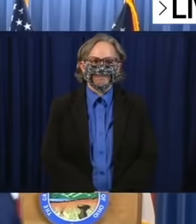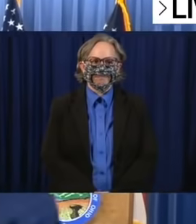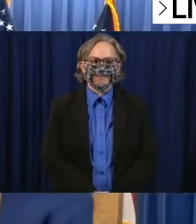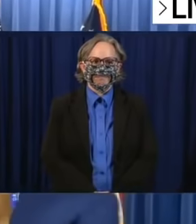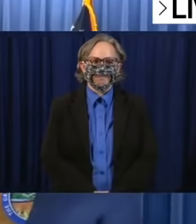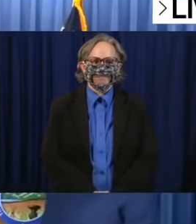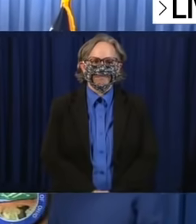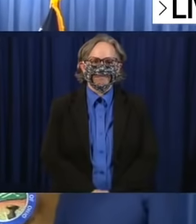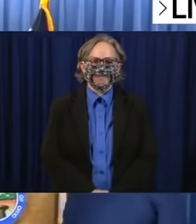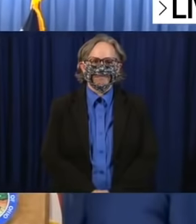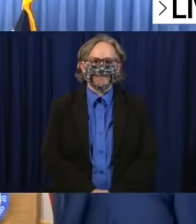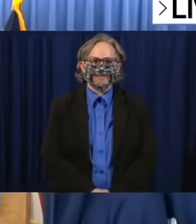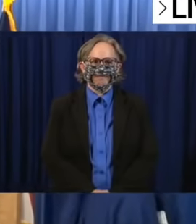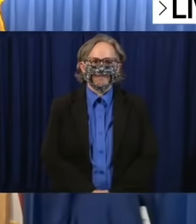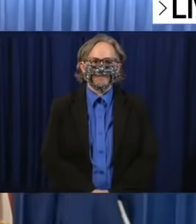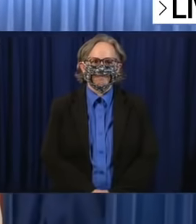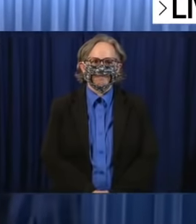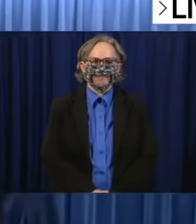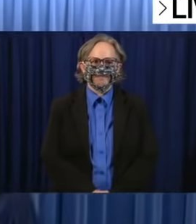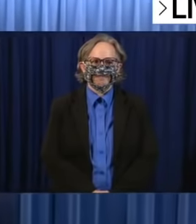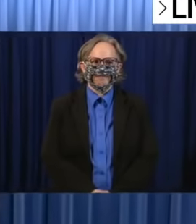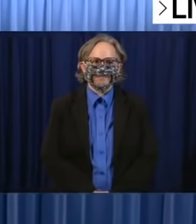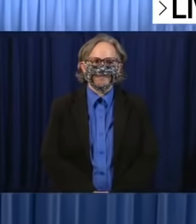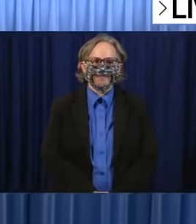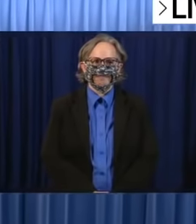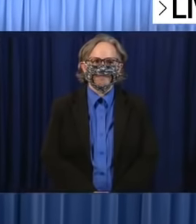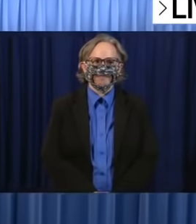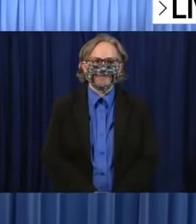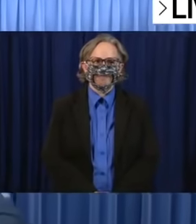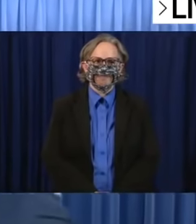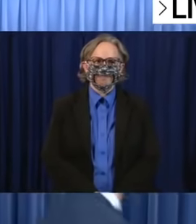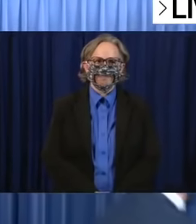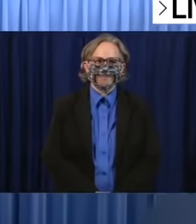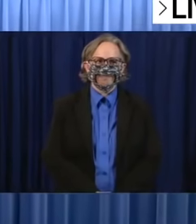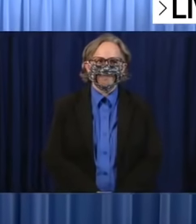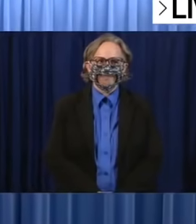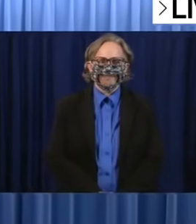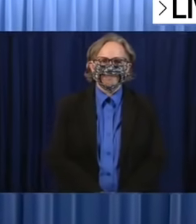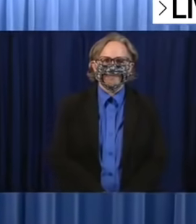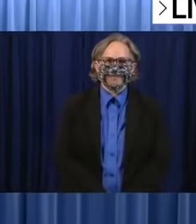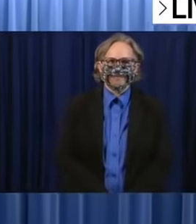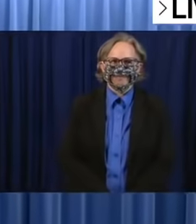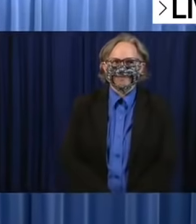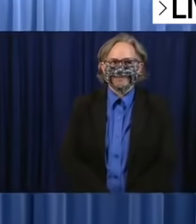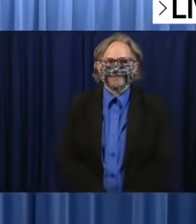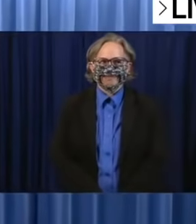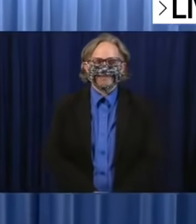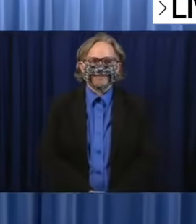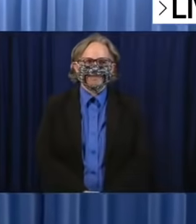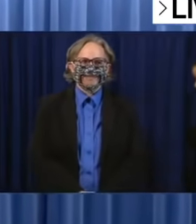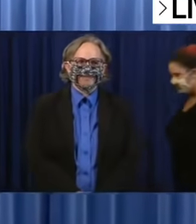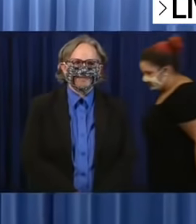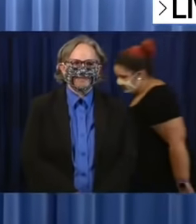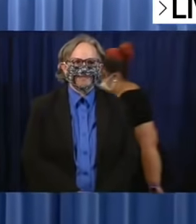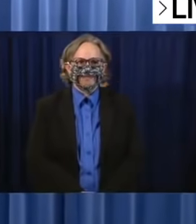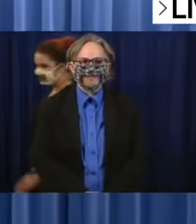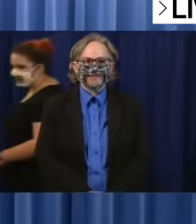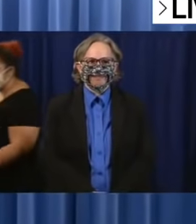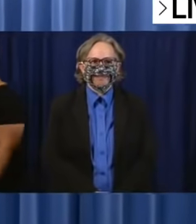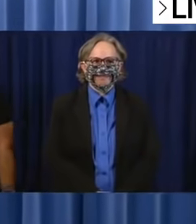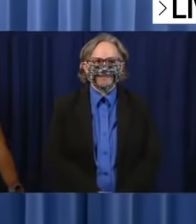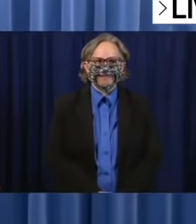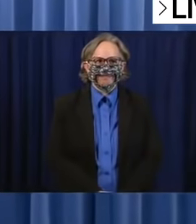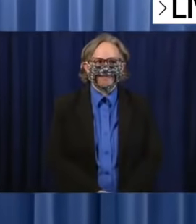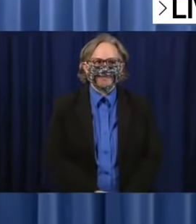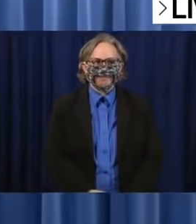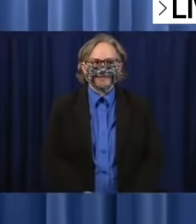time. But that number keeps climbing a little bit by day. So we'll see, how high that has to get. Well, we'll let you get to work. We know